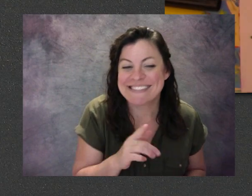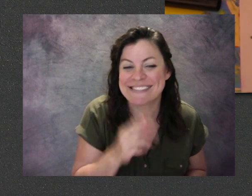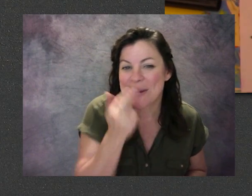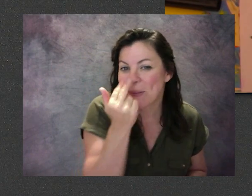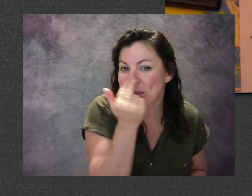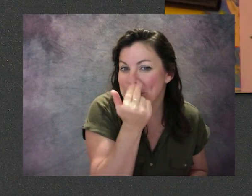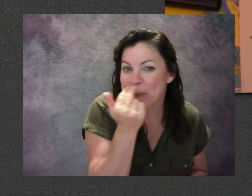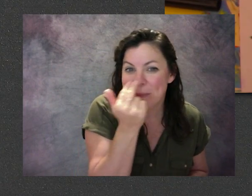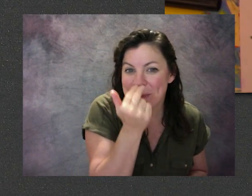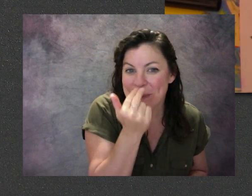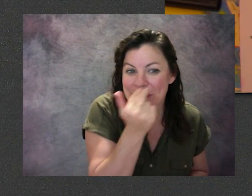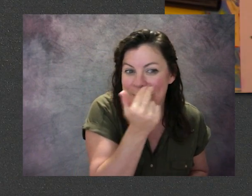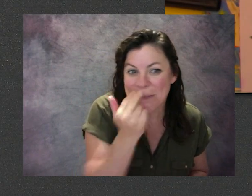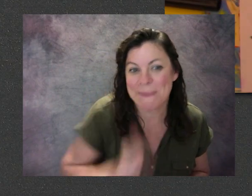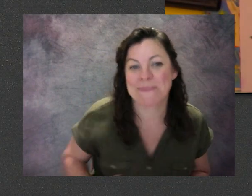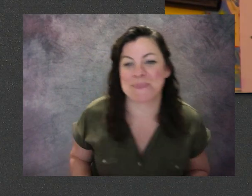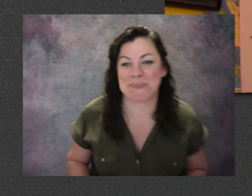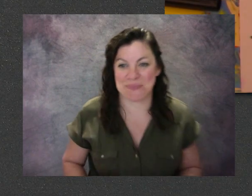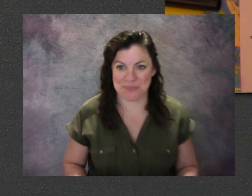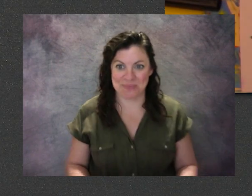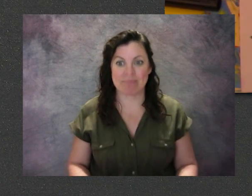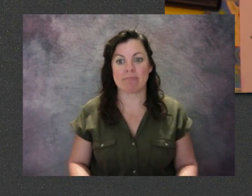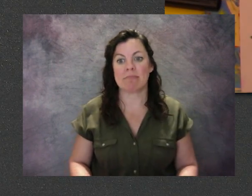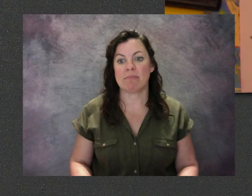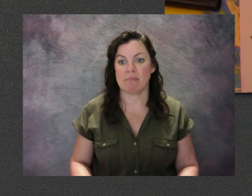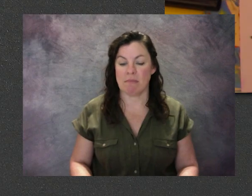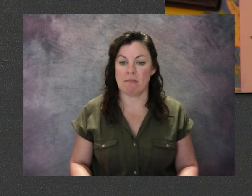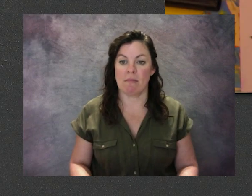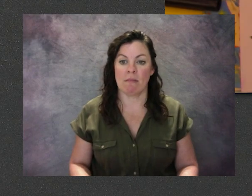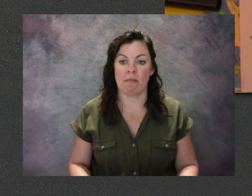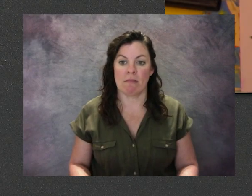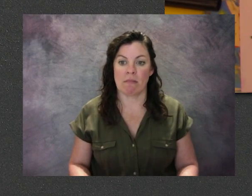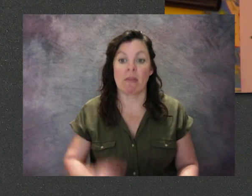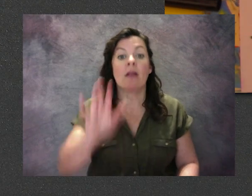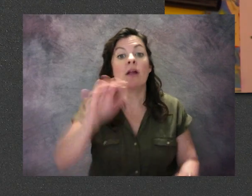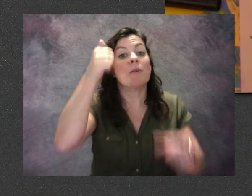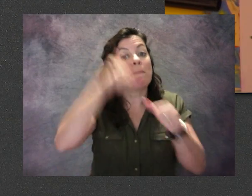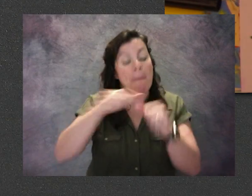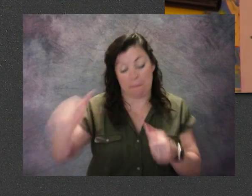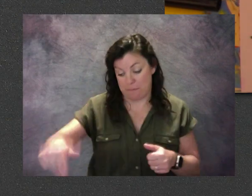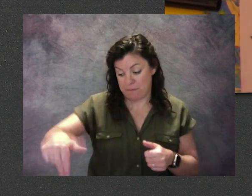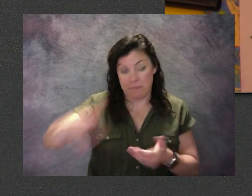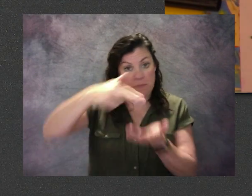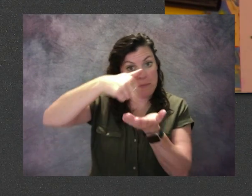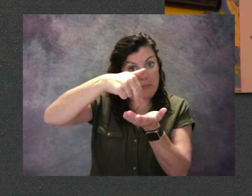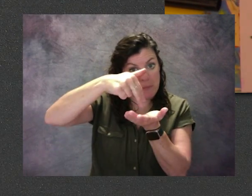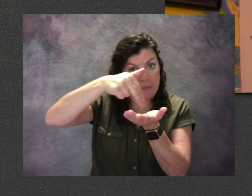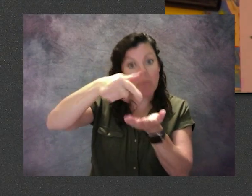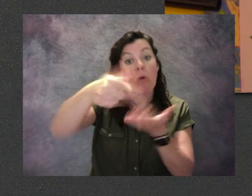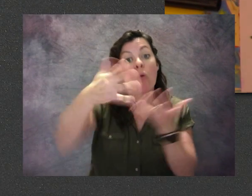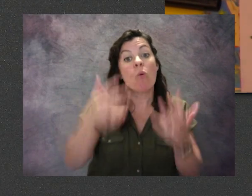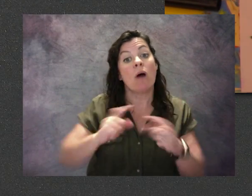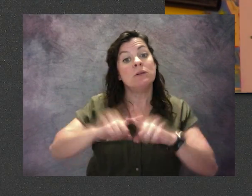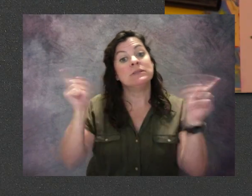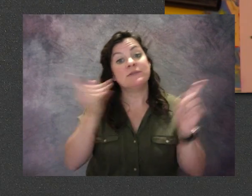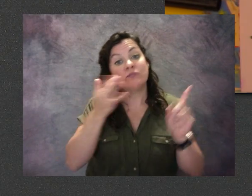If I change colors, I gotta go ahead and rinse my brush. Did you see me do that?